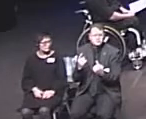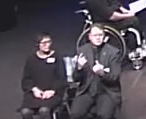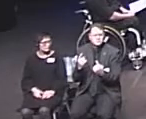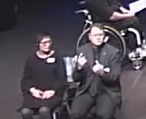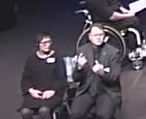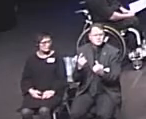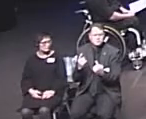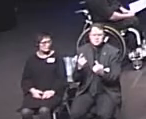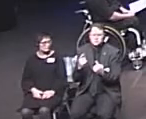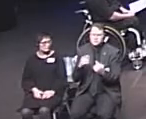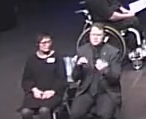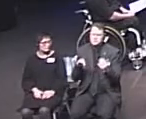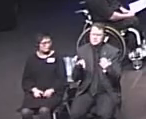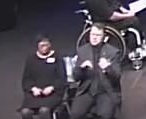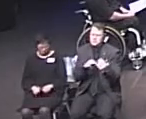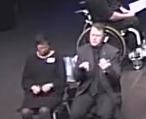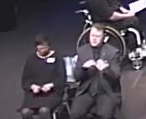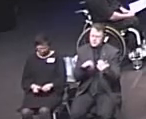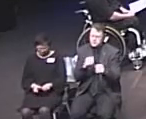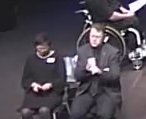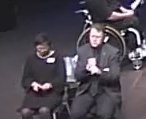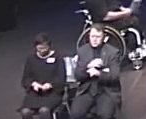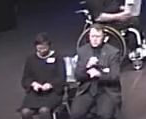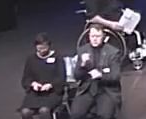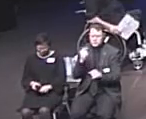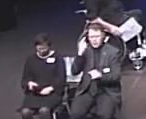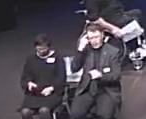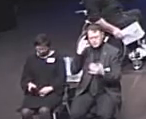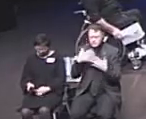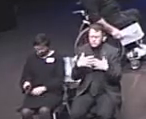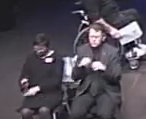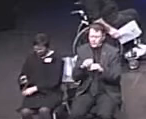It's composed in a way that we know now that it affects our brain.